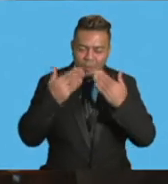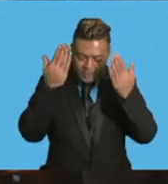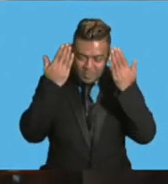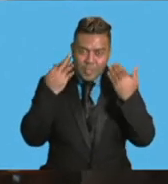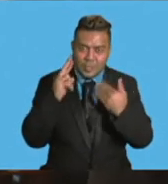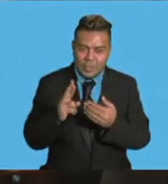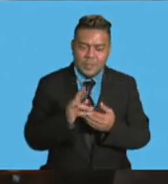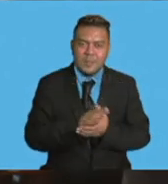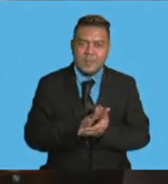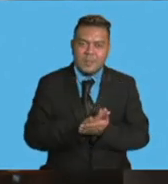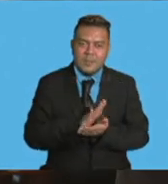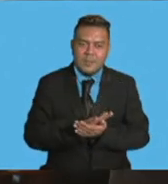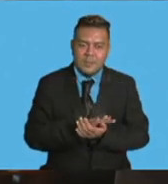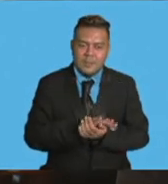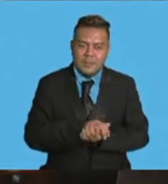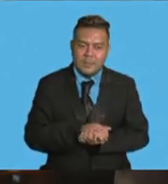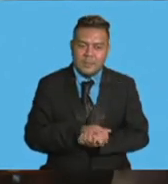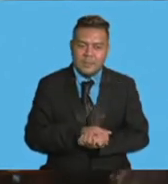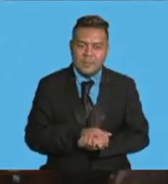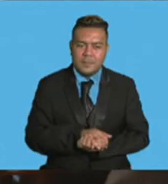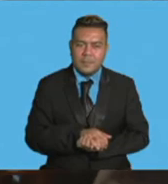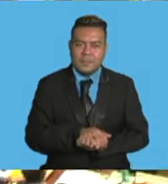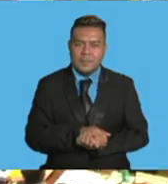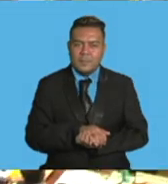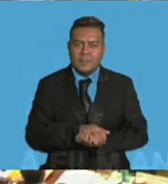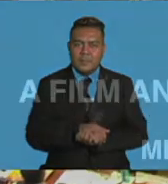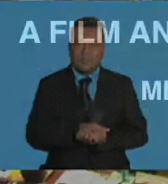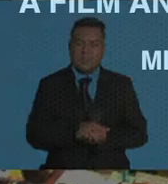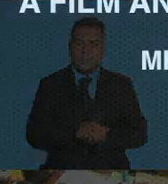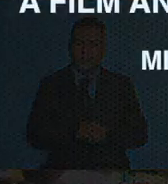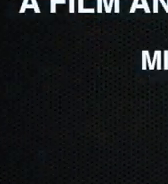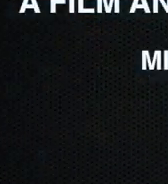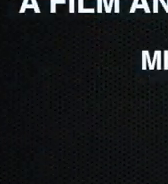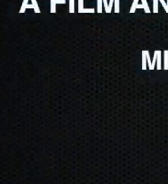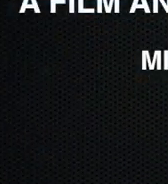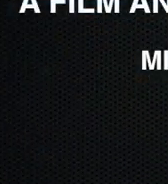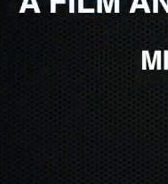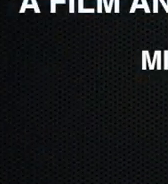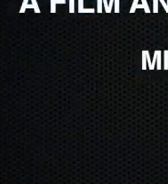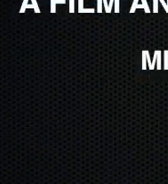Speaker, sir. I'm happy to take questions if there are any. Thank you, Honourable Minister.